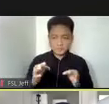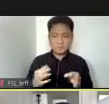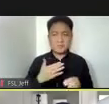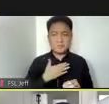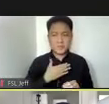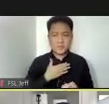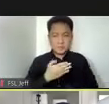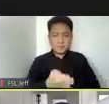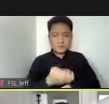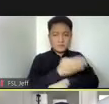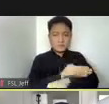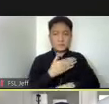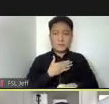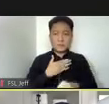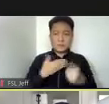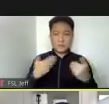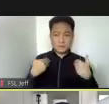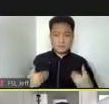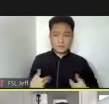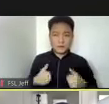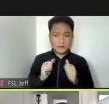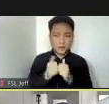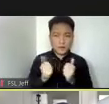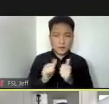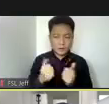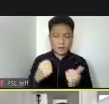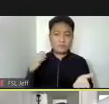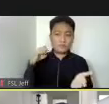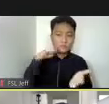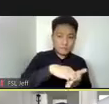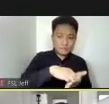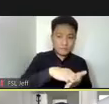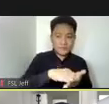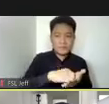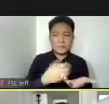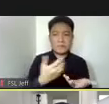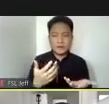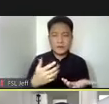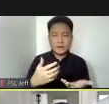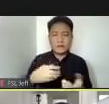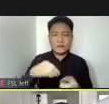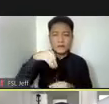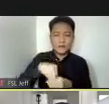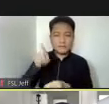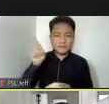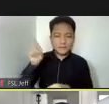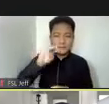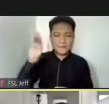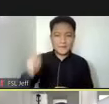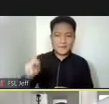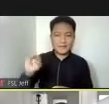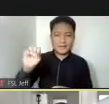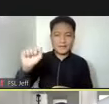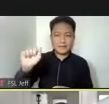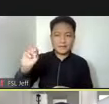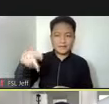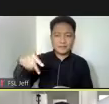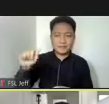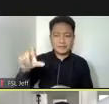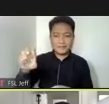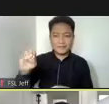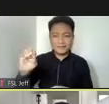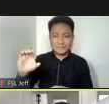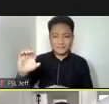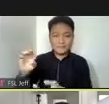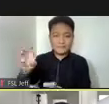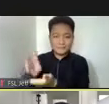Sampaloc. And fortunately, the instructor was really impressed with my